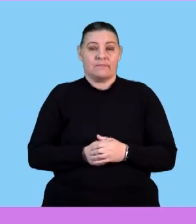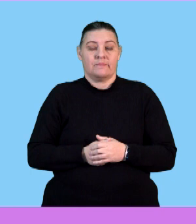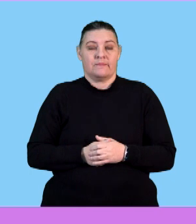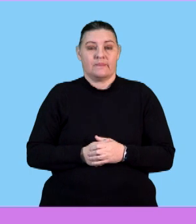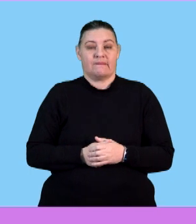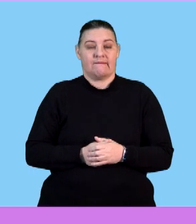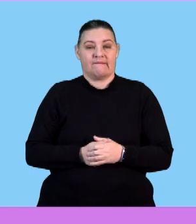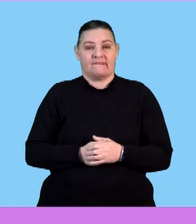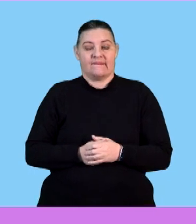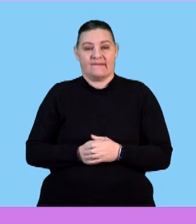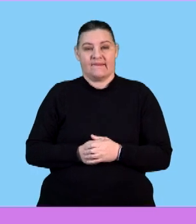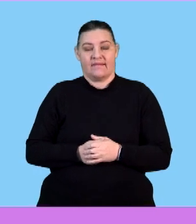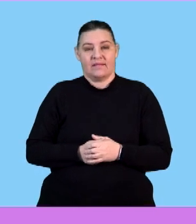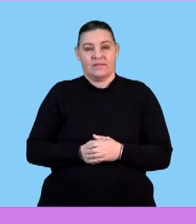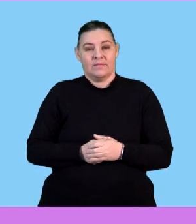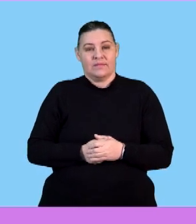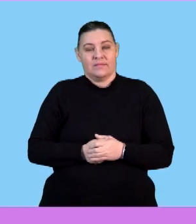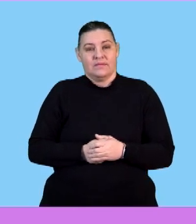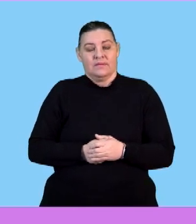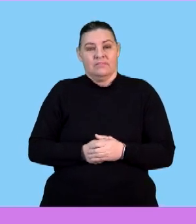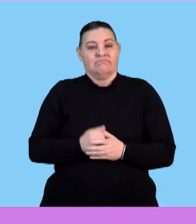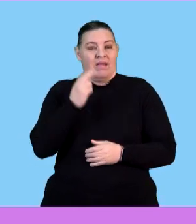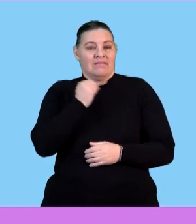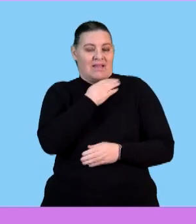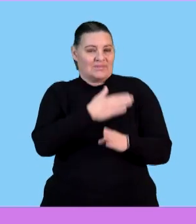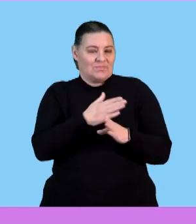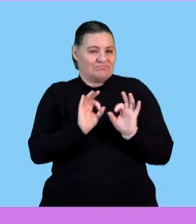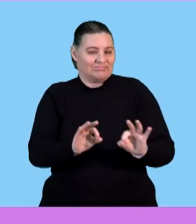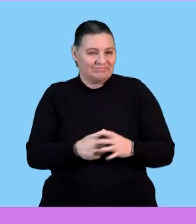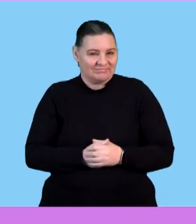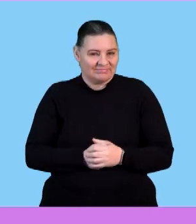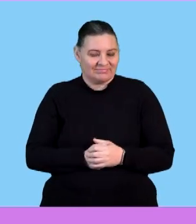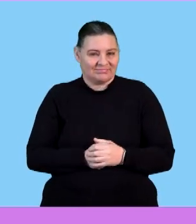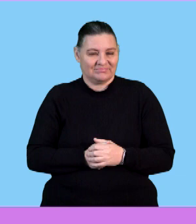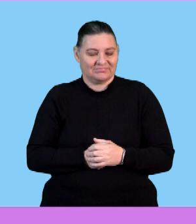VAT. There we go. Nice work.